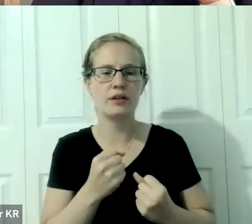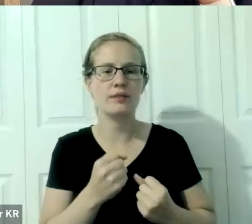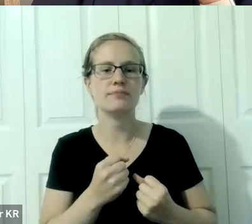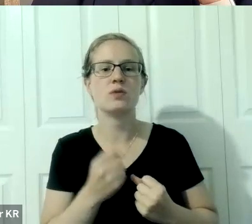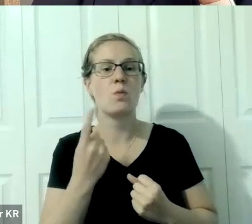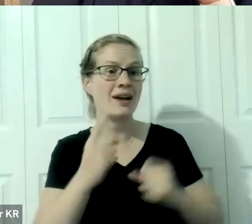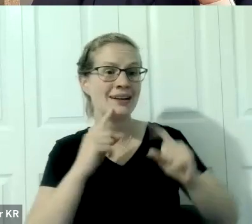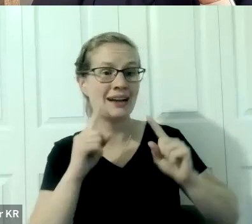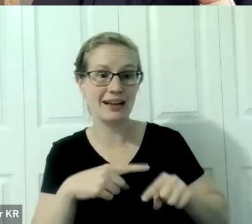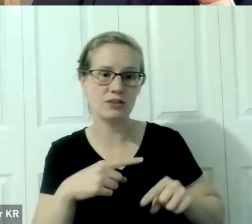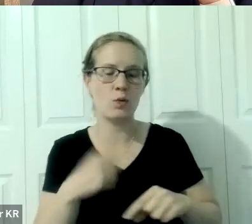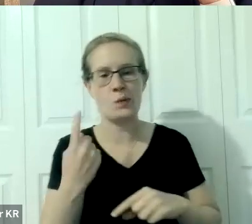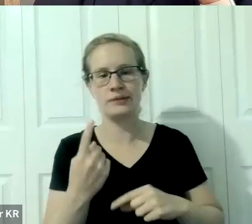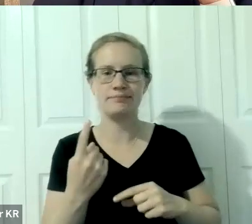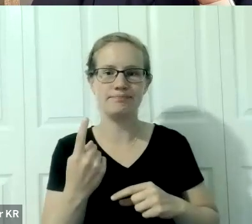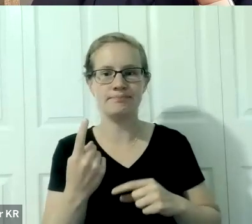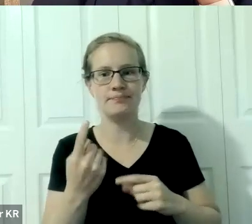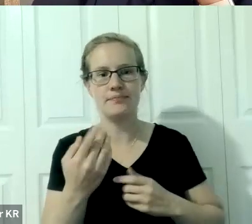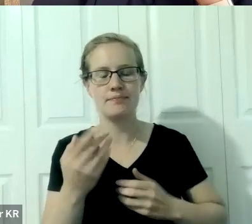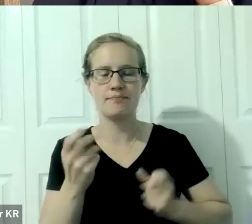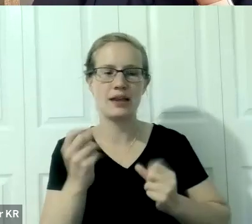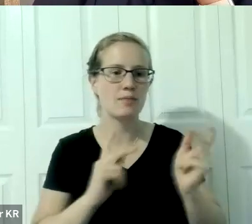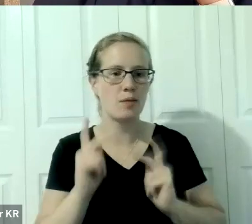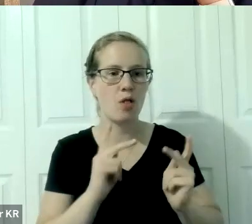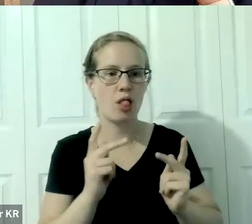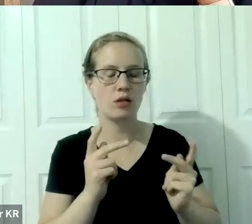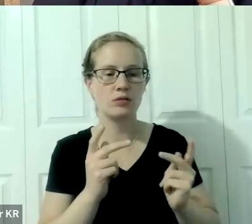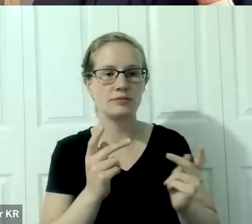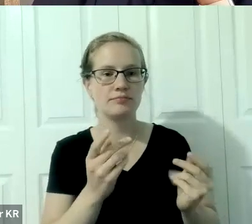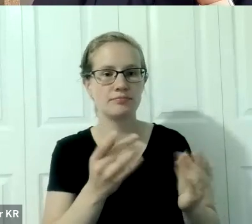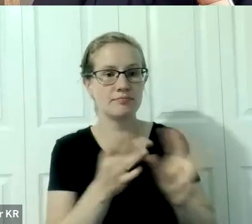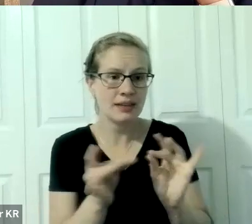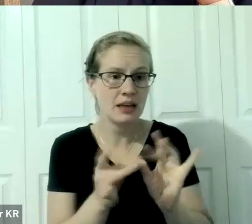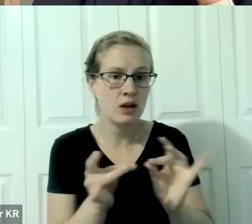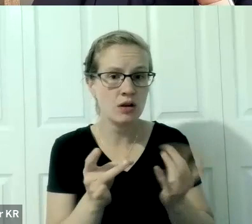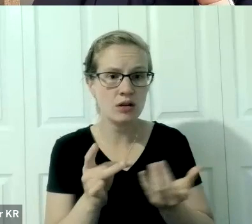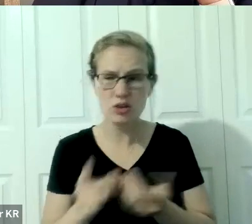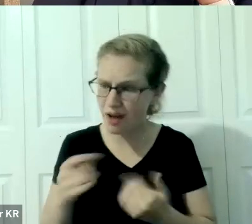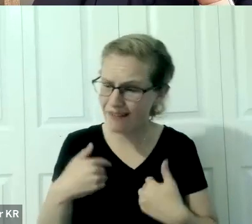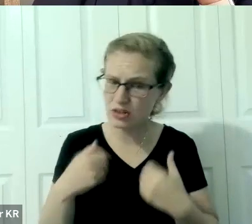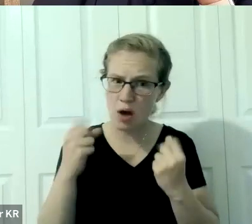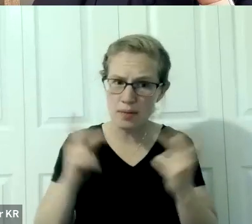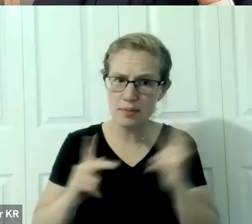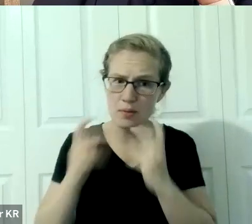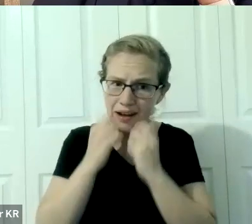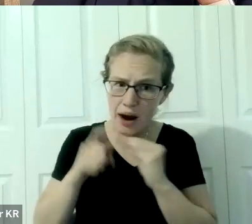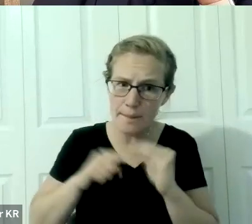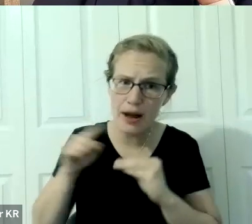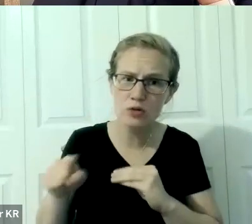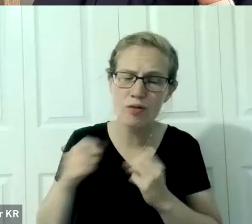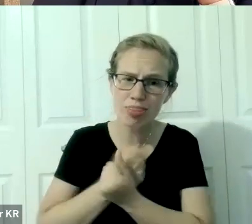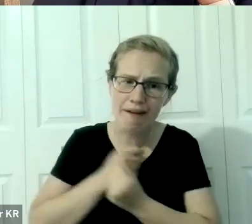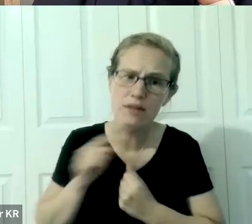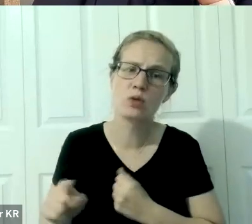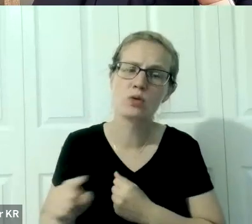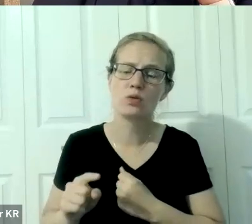the answers or one of the things that a lot of people will bring to you is, but you've got so many people who care about you and love you,